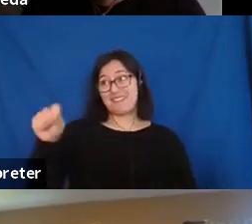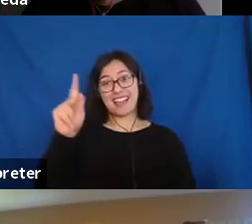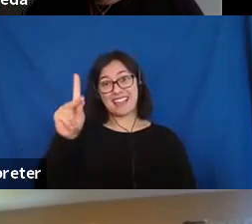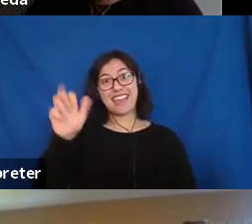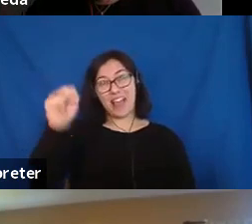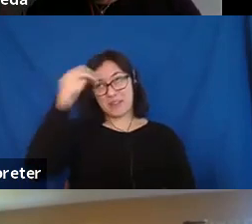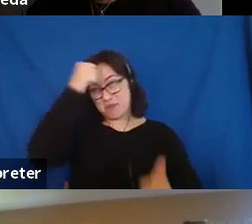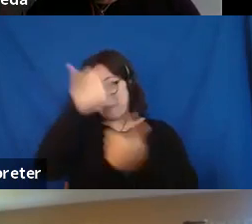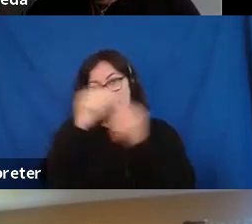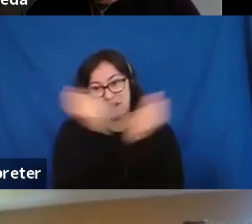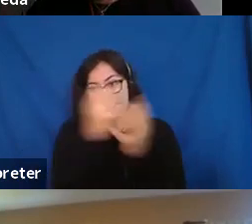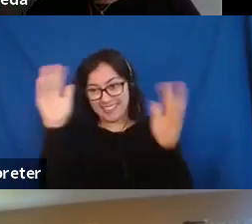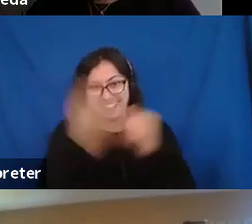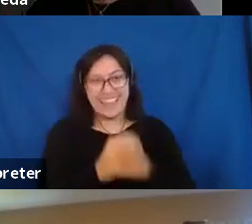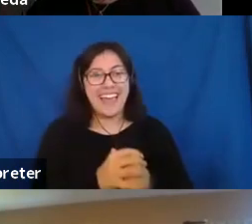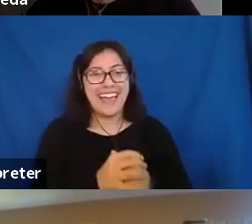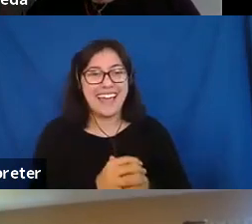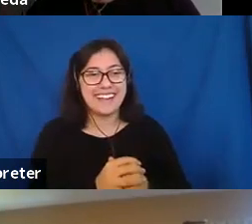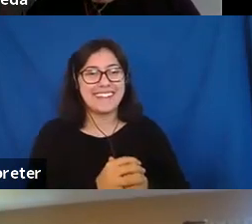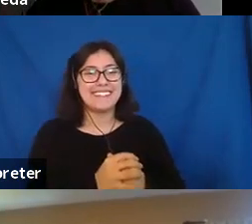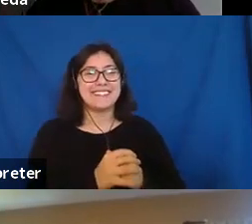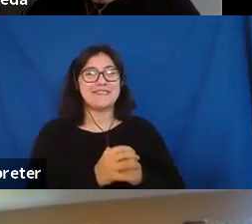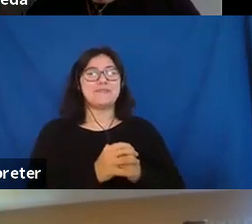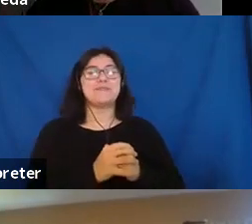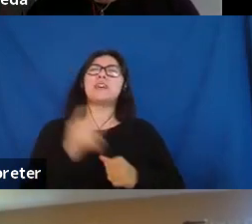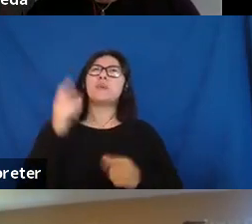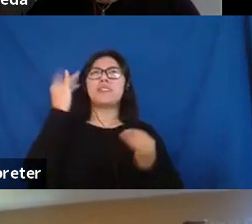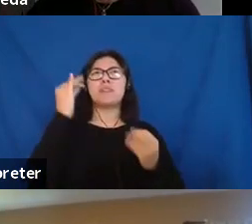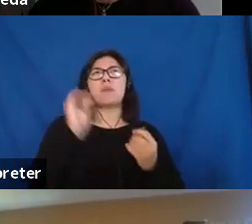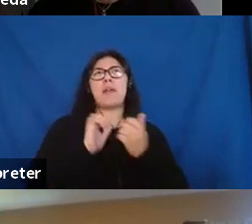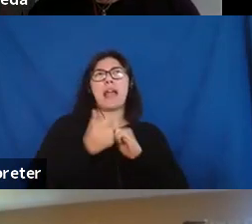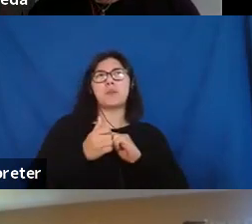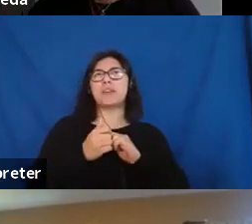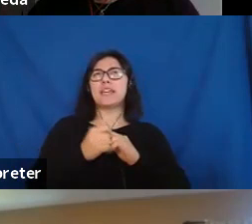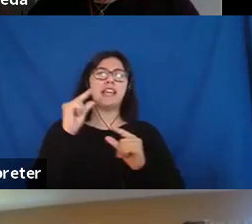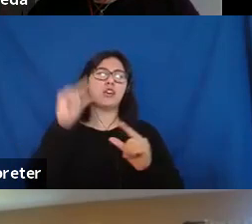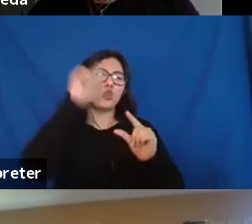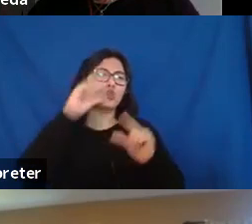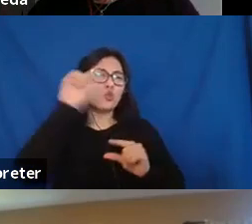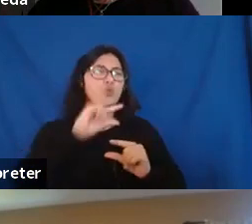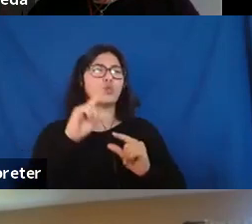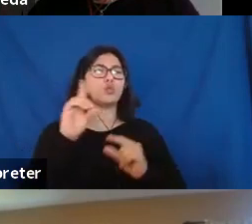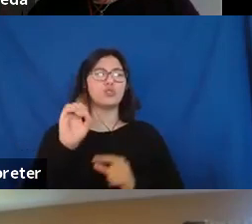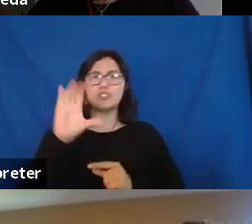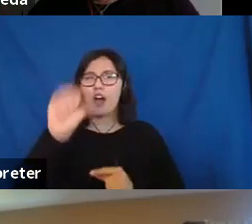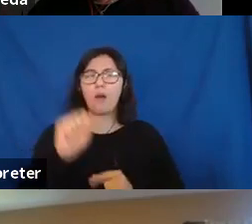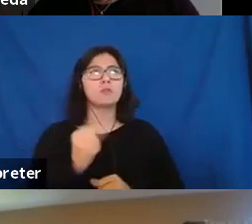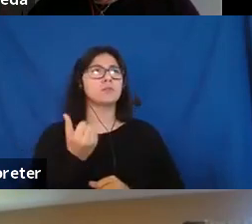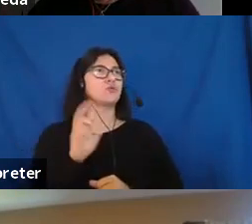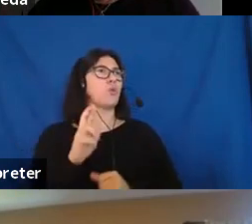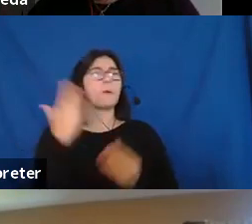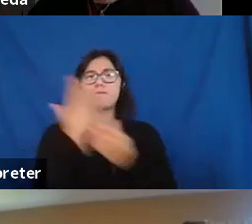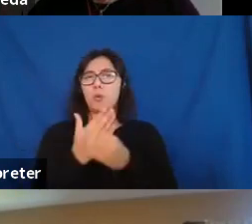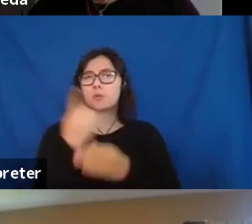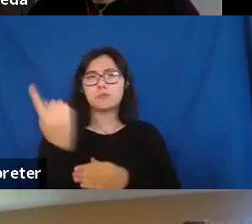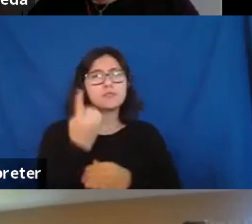out how do we get Google Docs or some sort of a folder. I've asked the Zoom folks, is there some way they can create like a folder within the program that